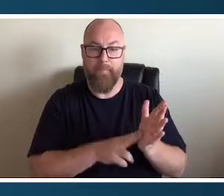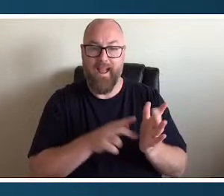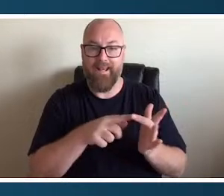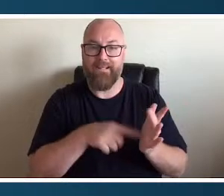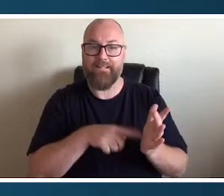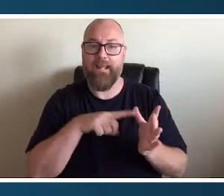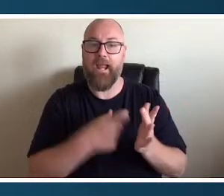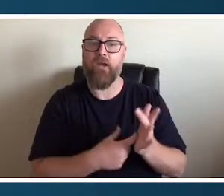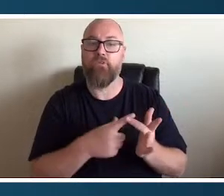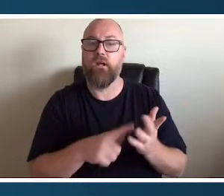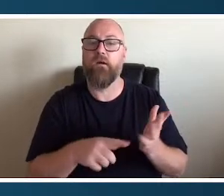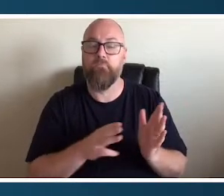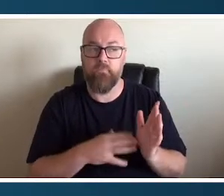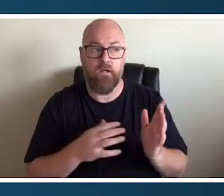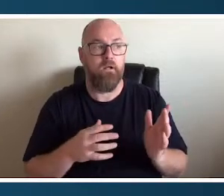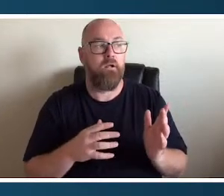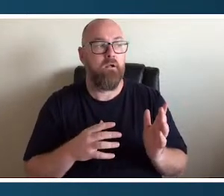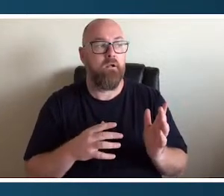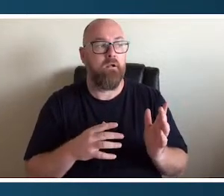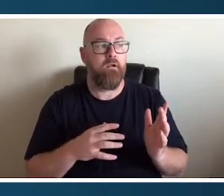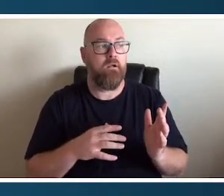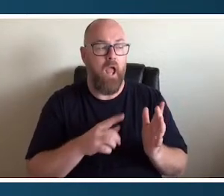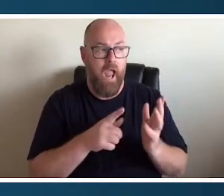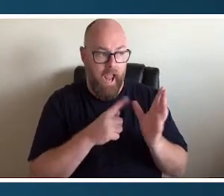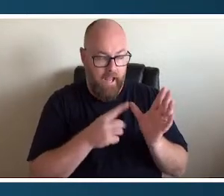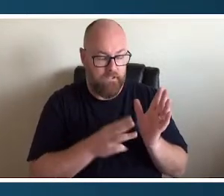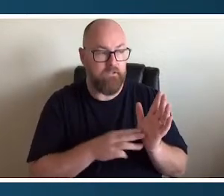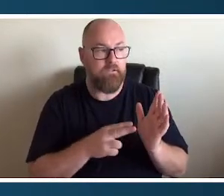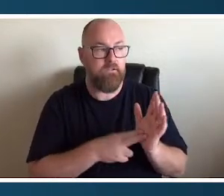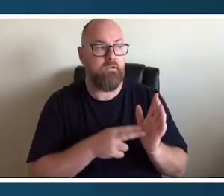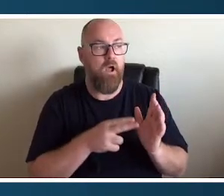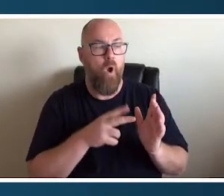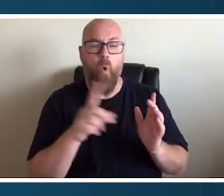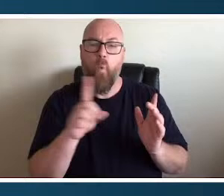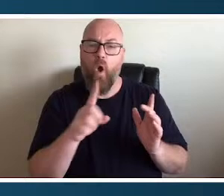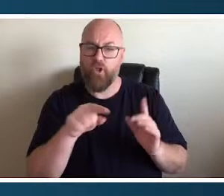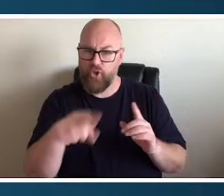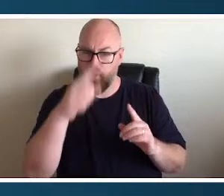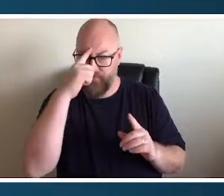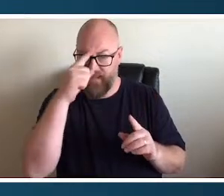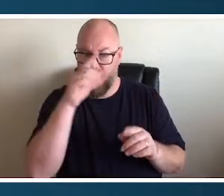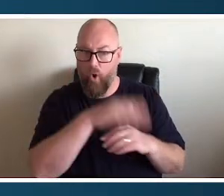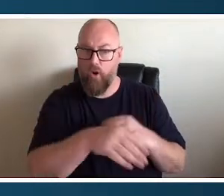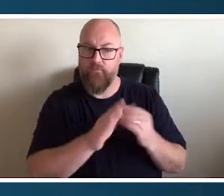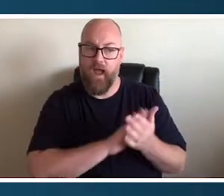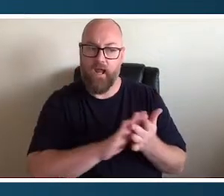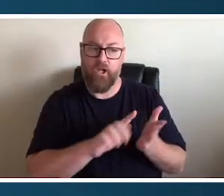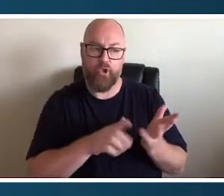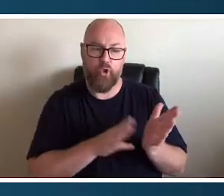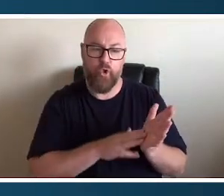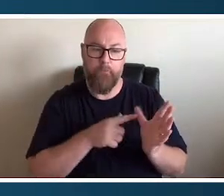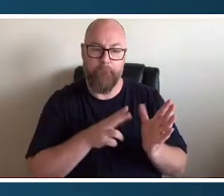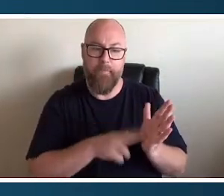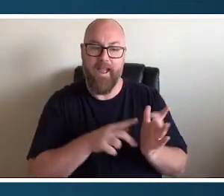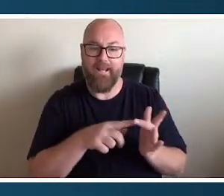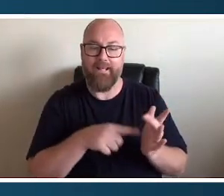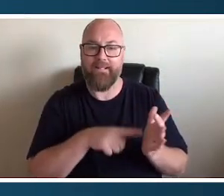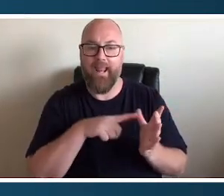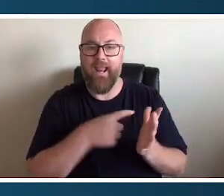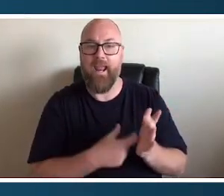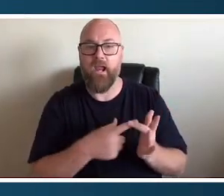broadly, what's your experience of how the humanitarian sector is perceived by the development community,